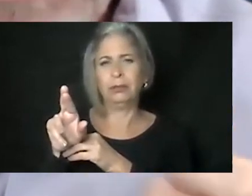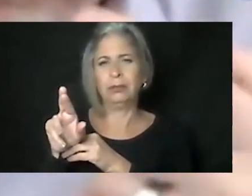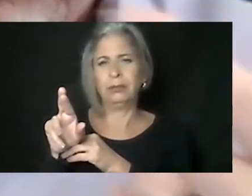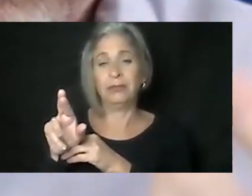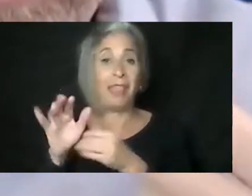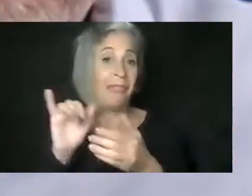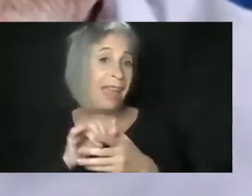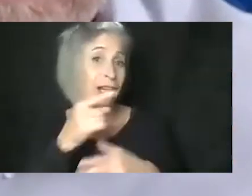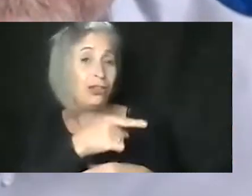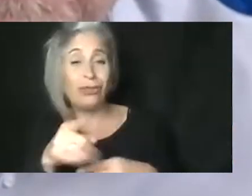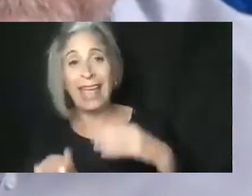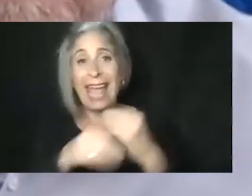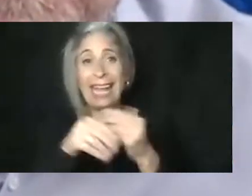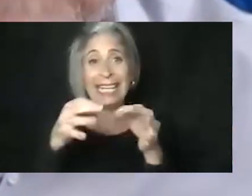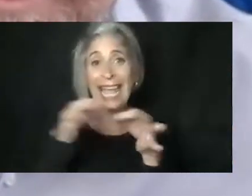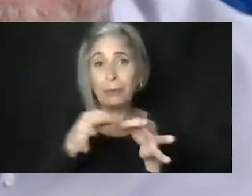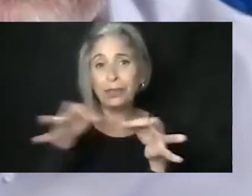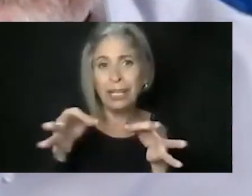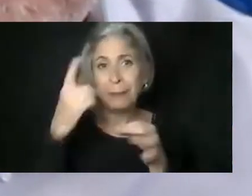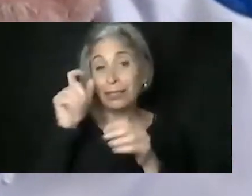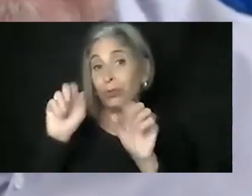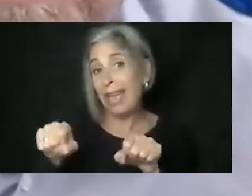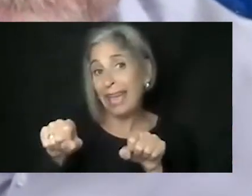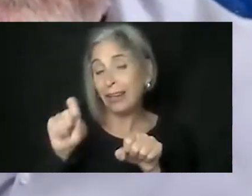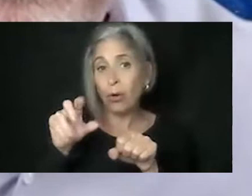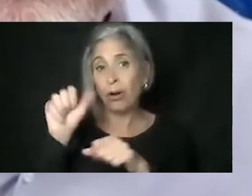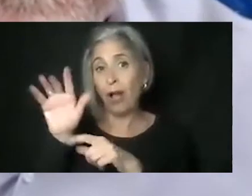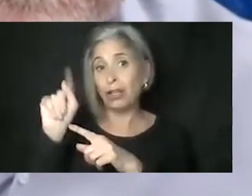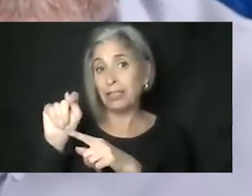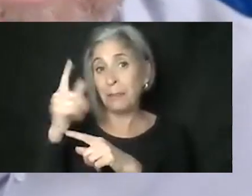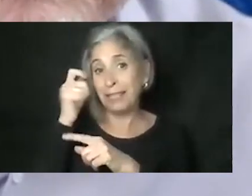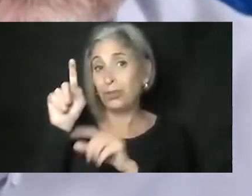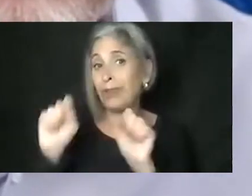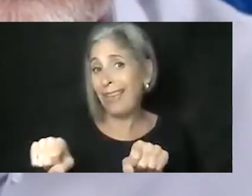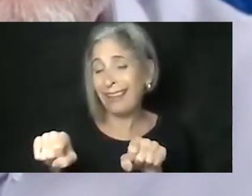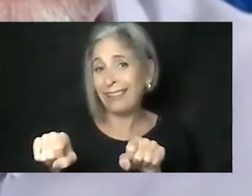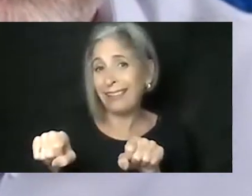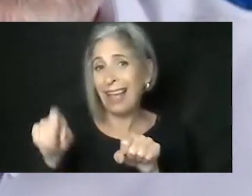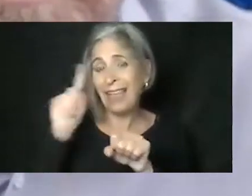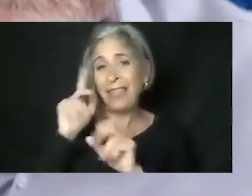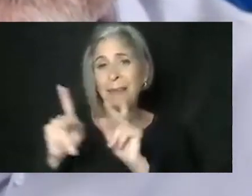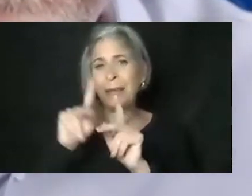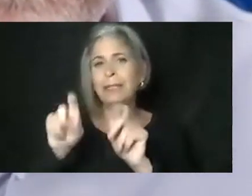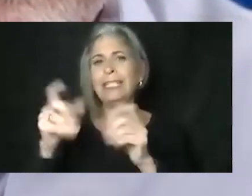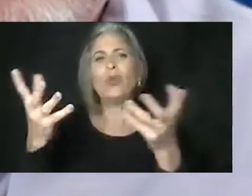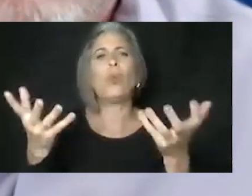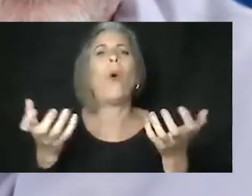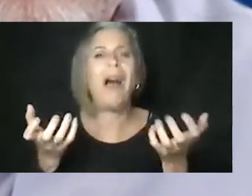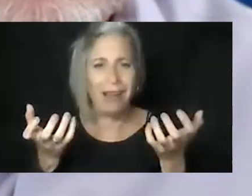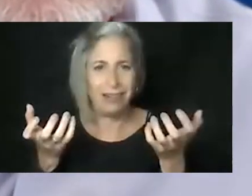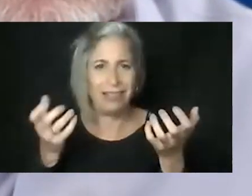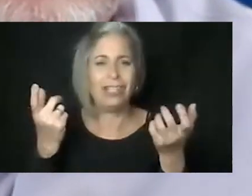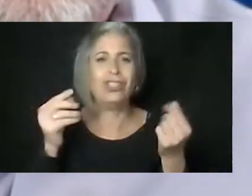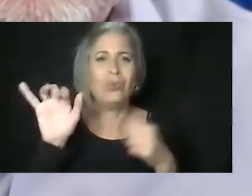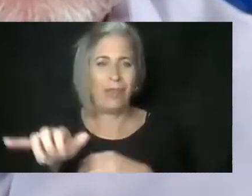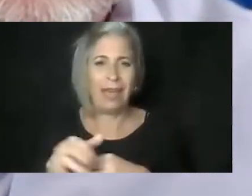or that you're adding captions because you can, or you're adding alt text because you can. I actually think people have to want to do that. So I